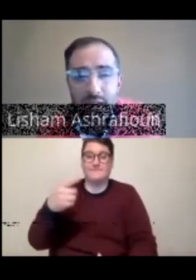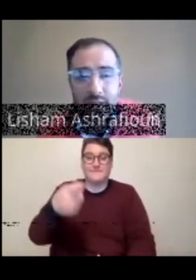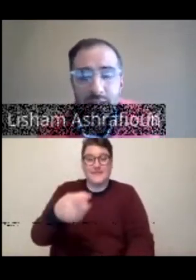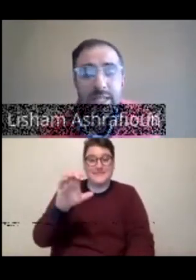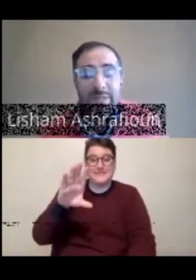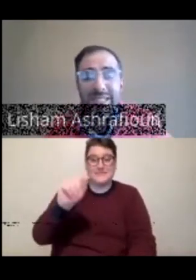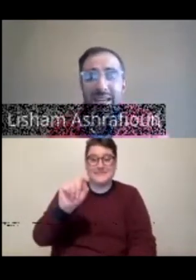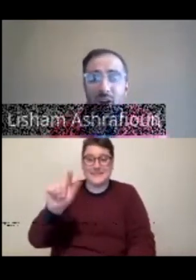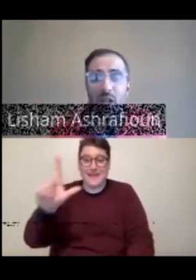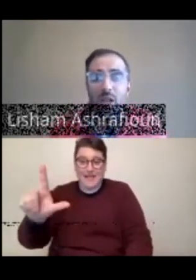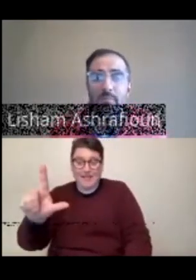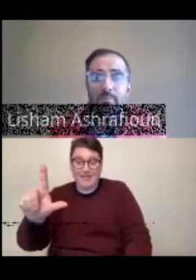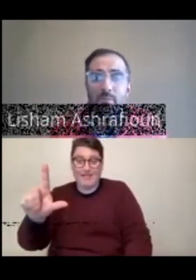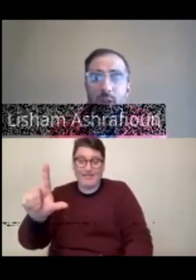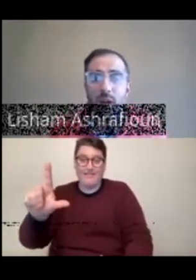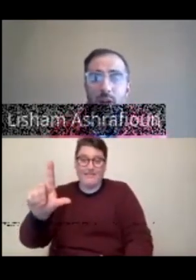CBTL